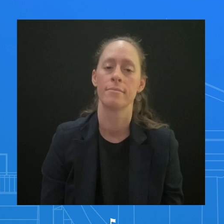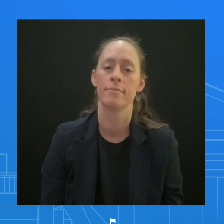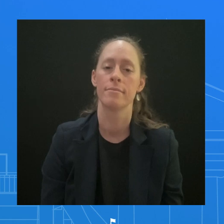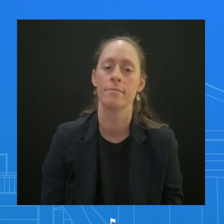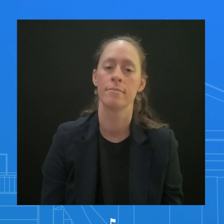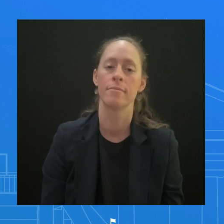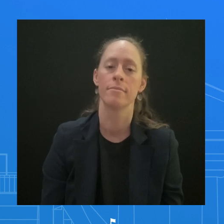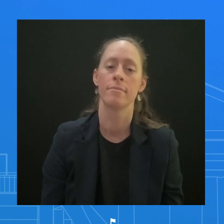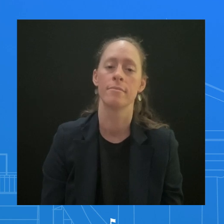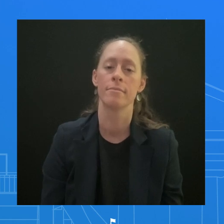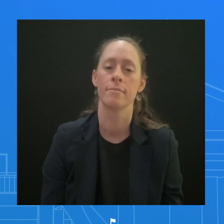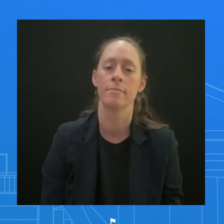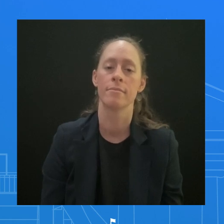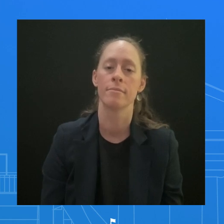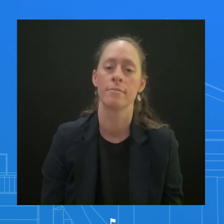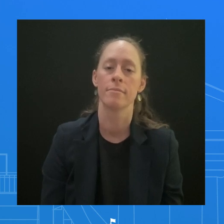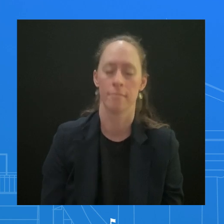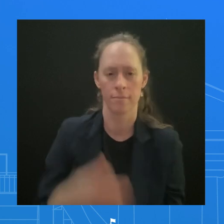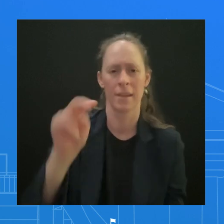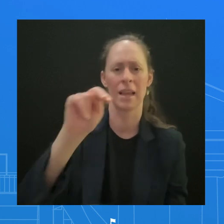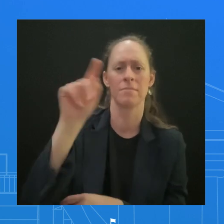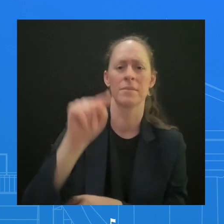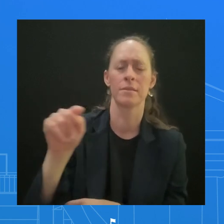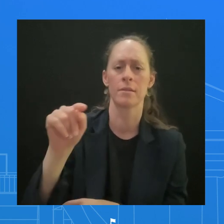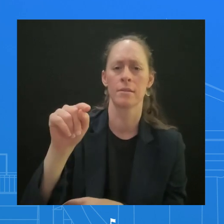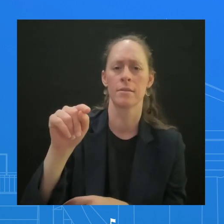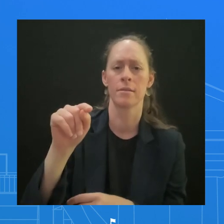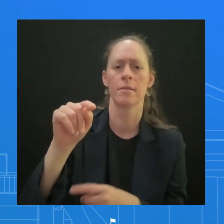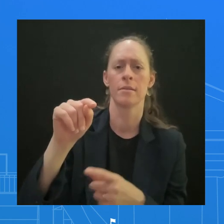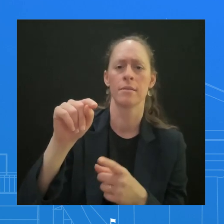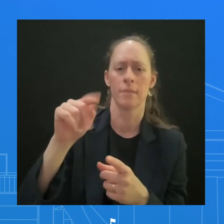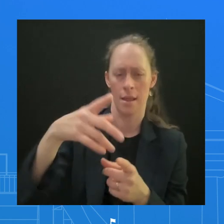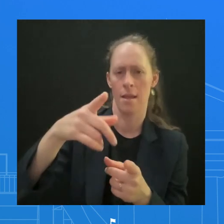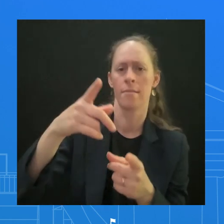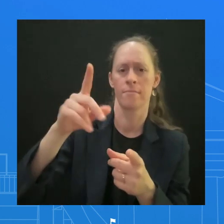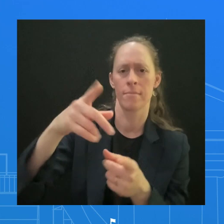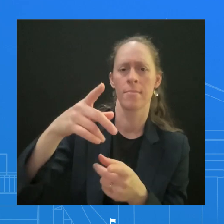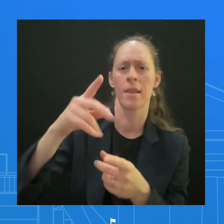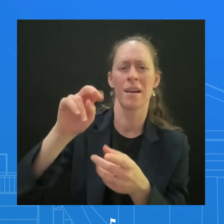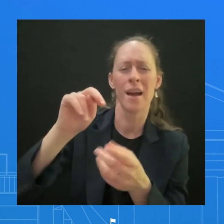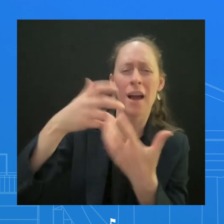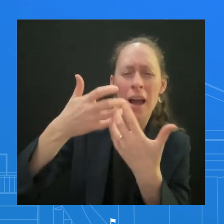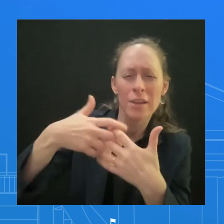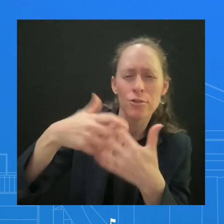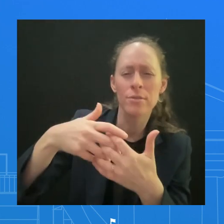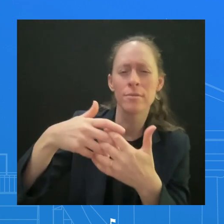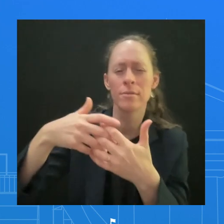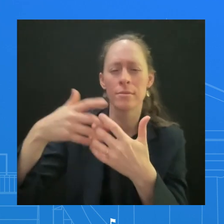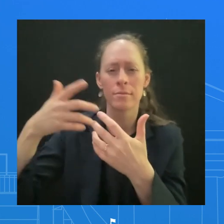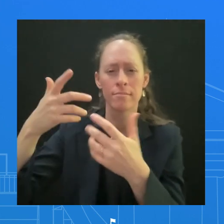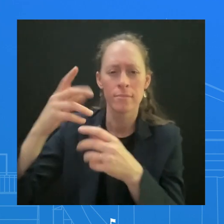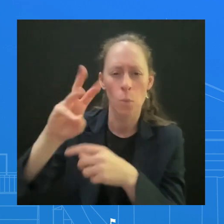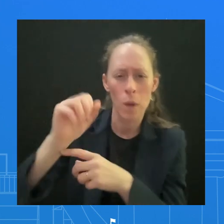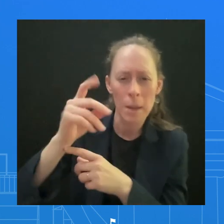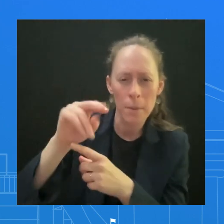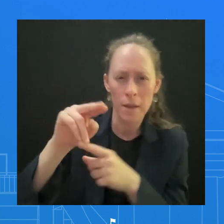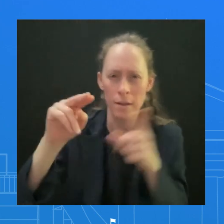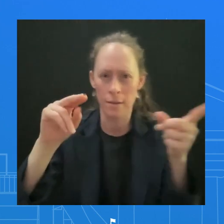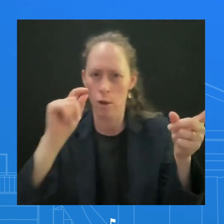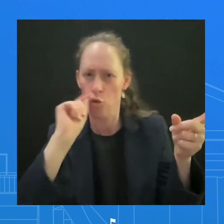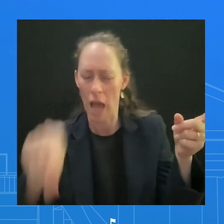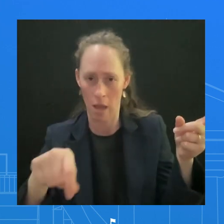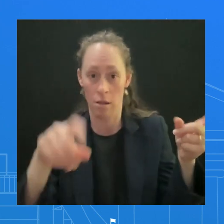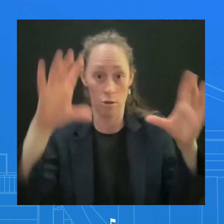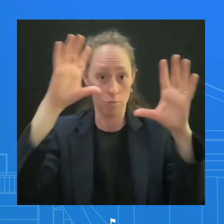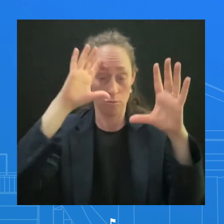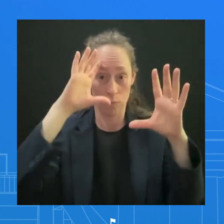There's a little bit of confusion. I think President Zelensky is saying, or was said yesterday, that Russia is plotting a terror attack on the nuclear power